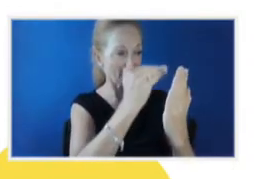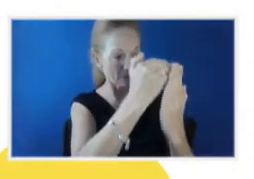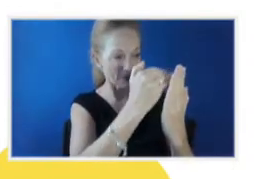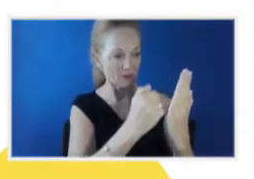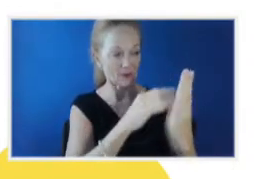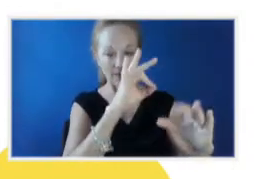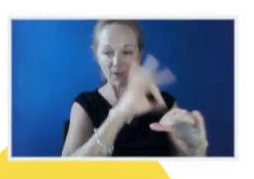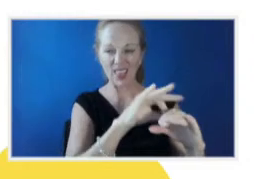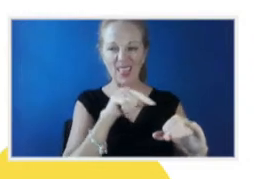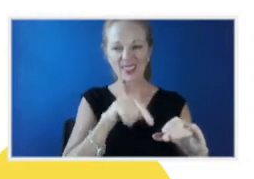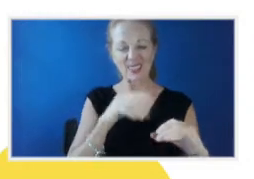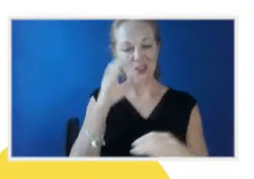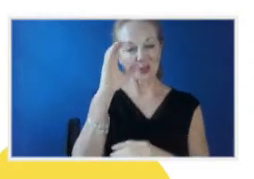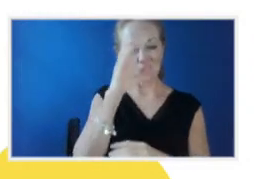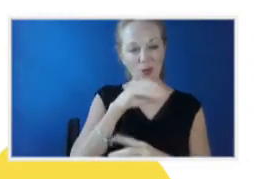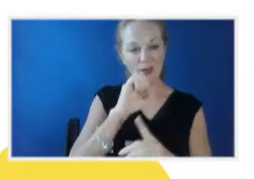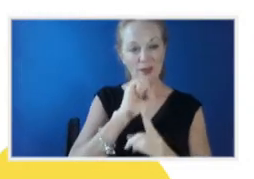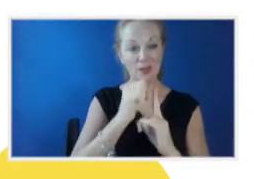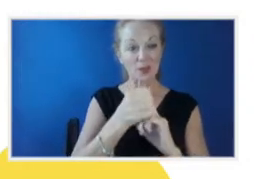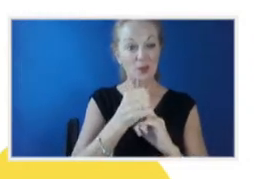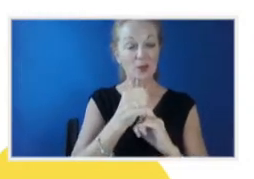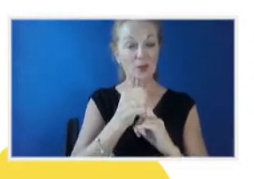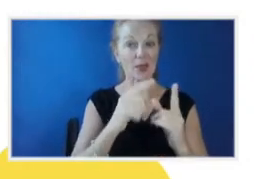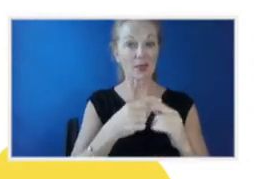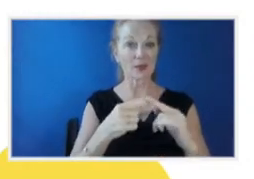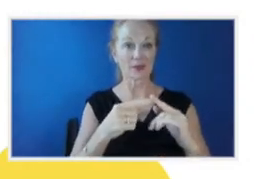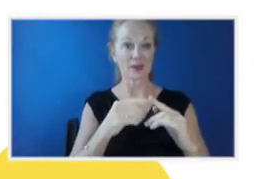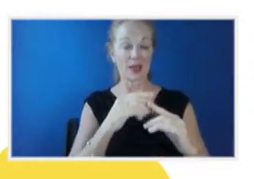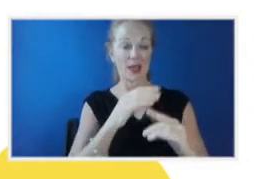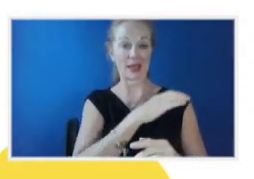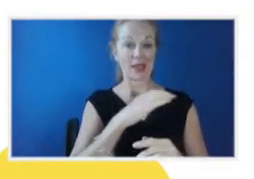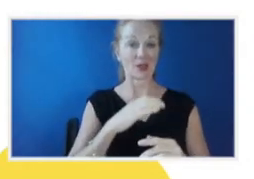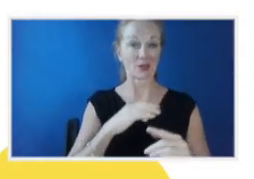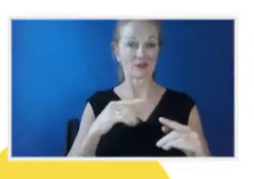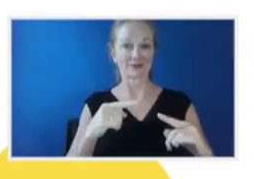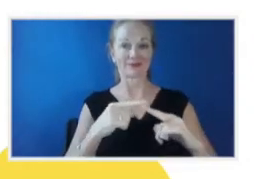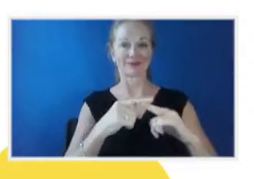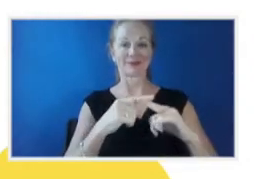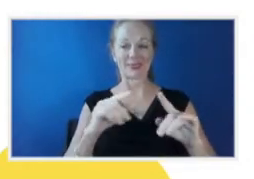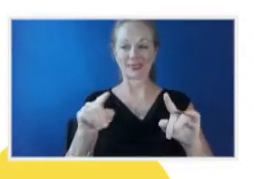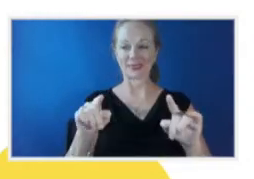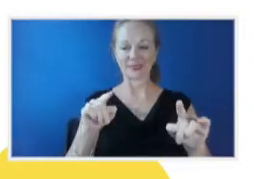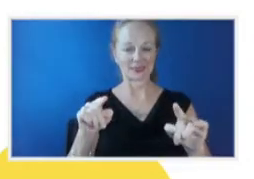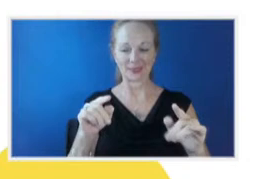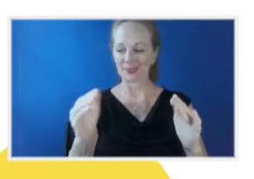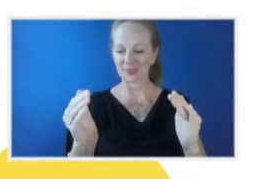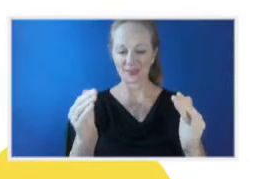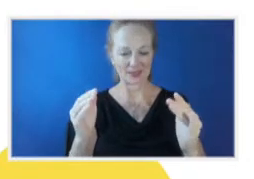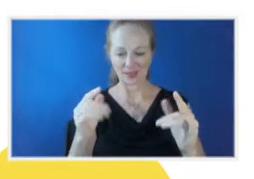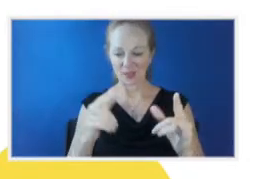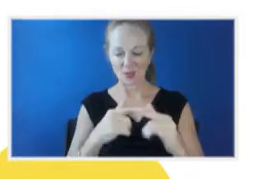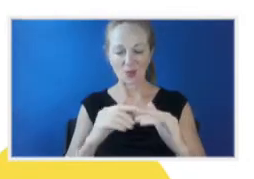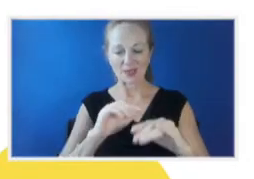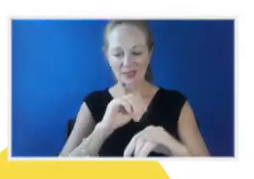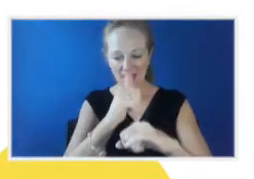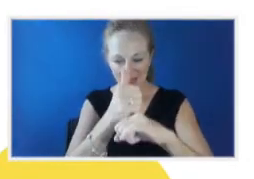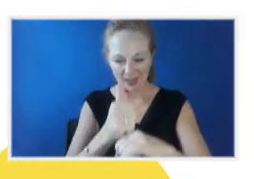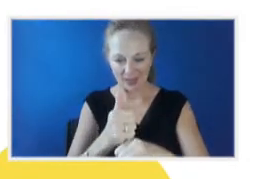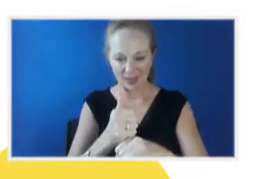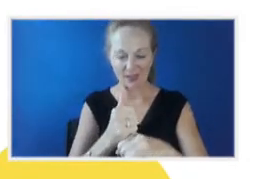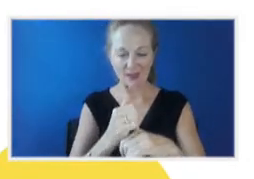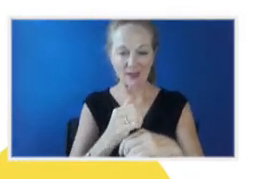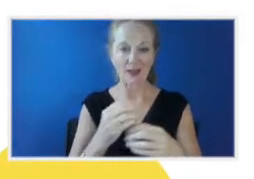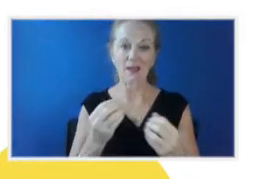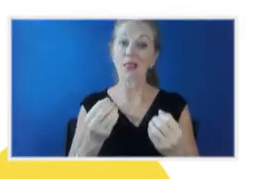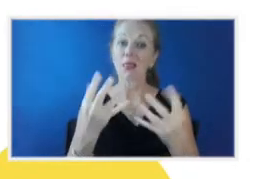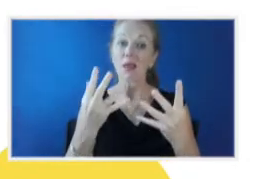strange situations where we have a crossover in council just as we were queuing this up. So that if you have a lot of